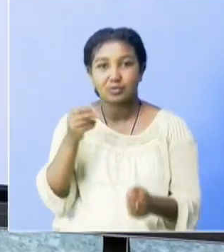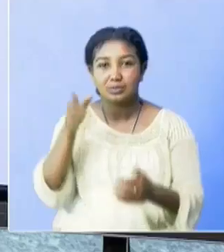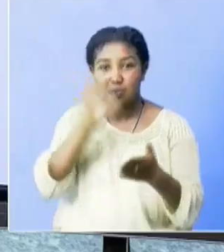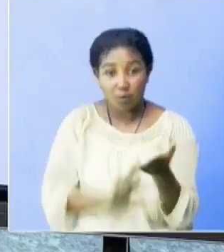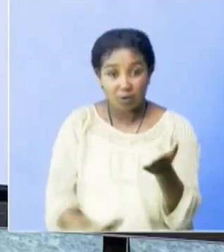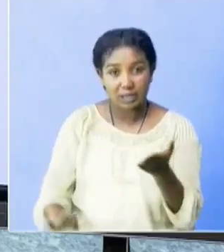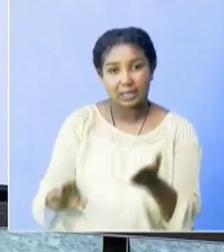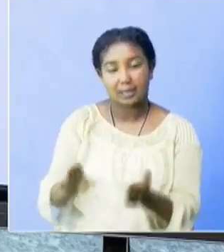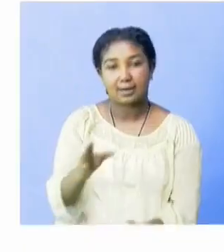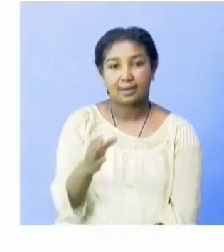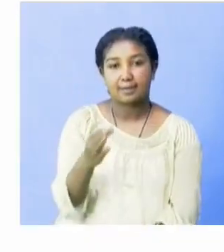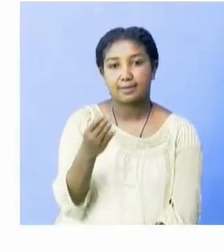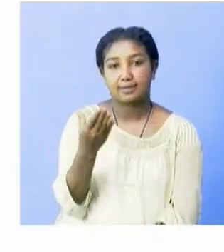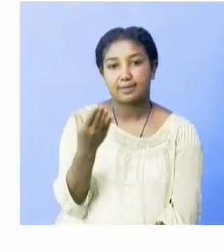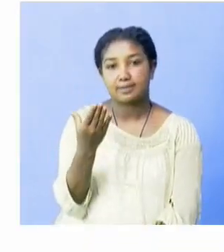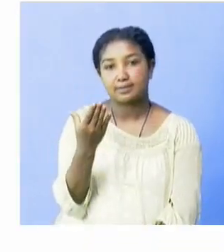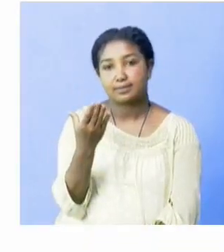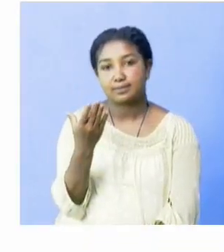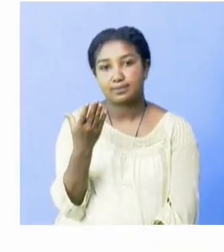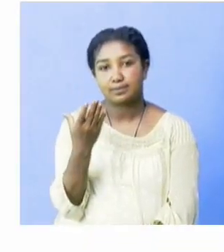in